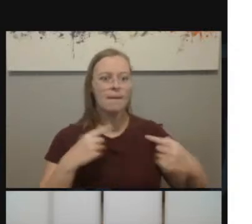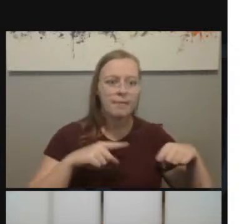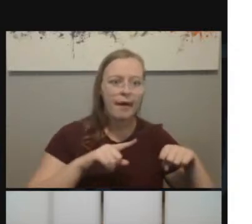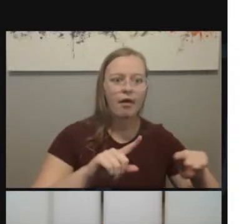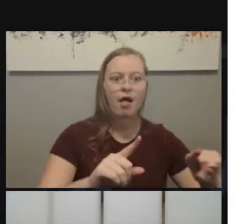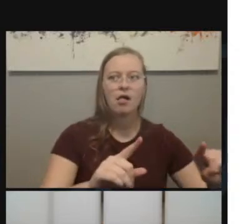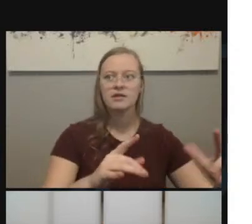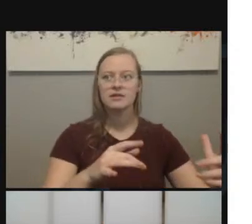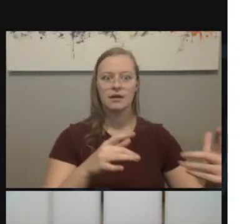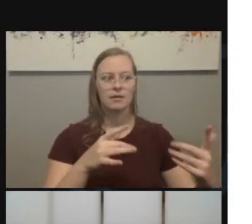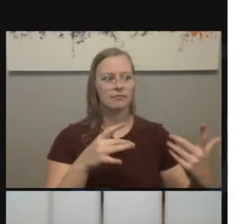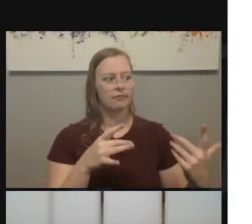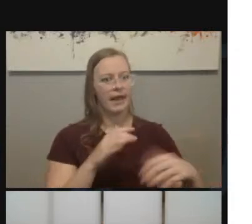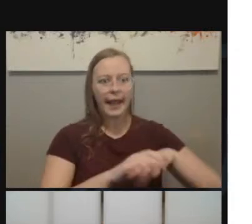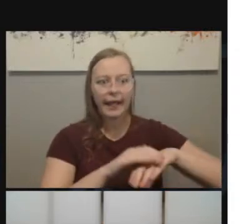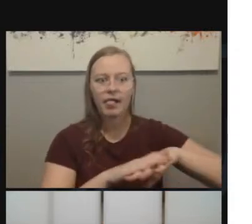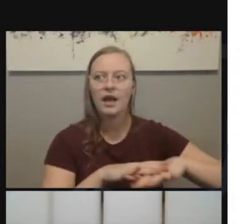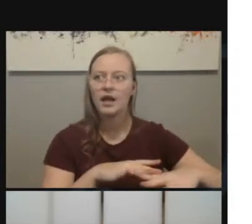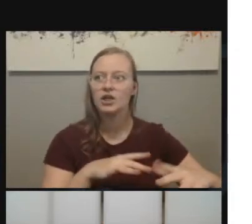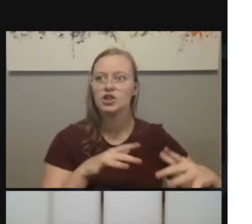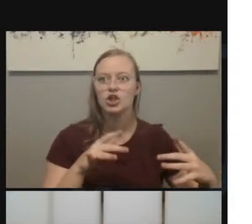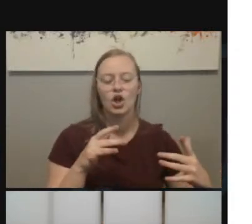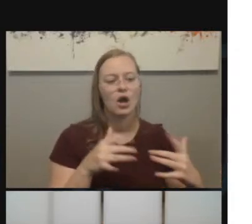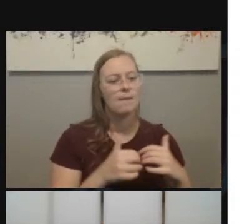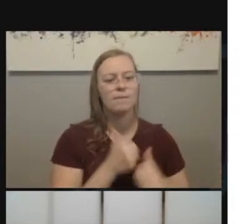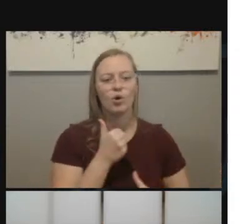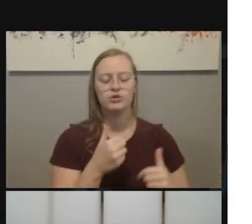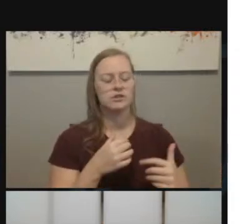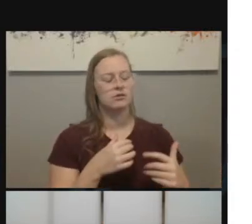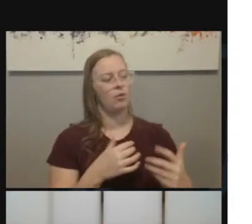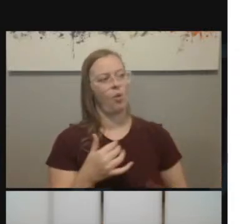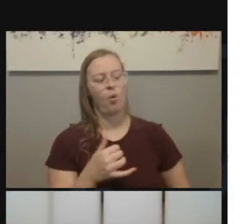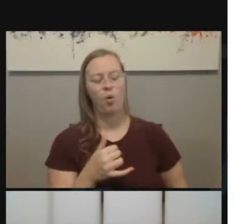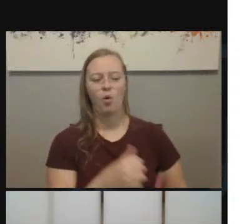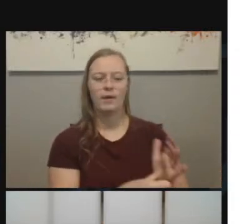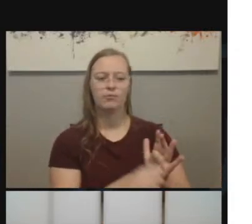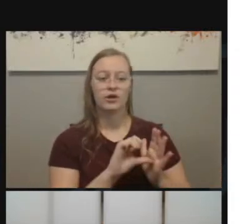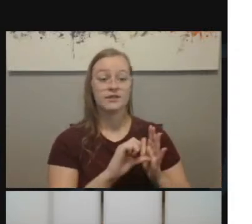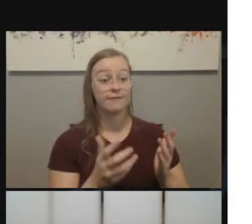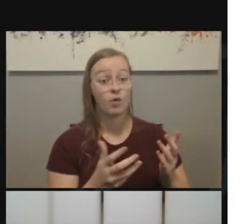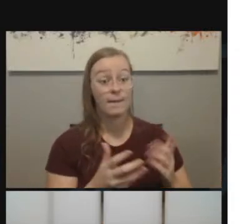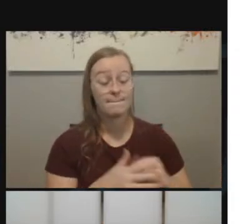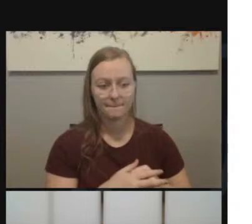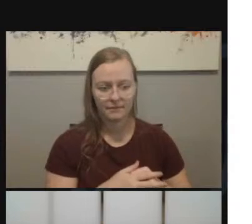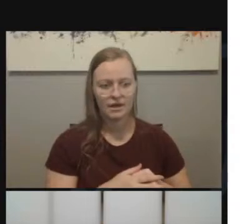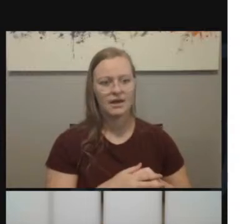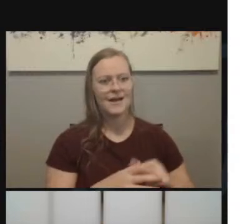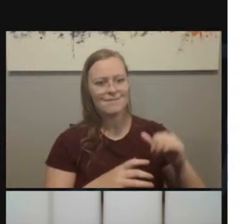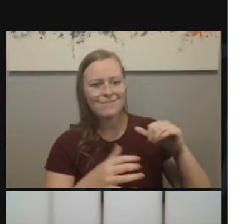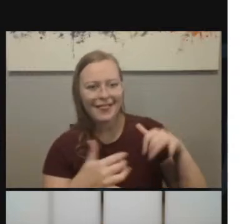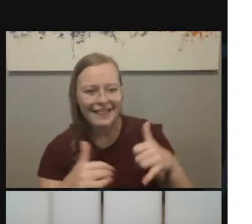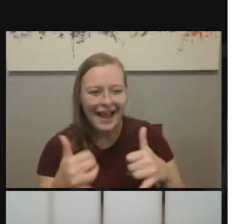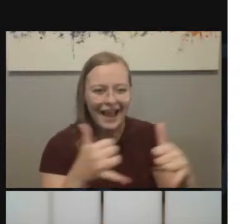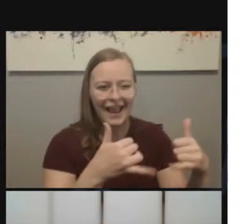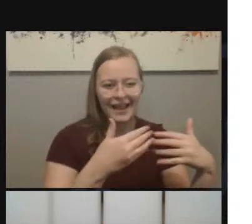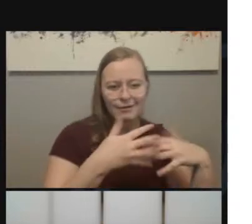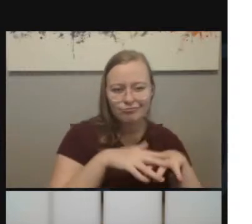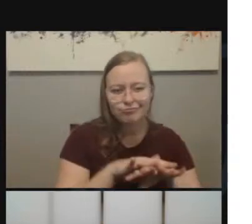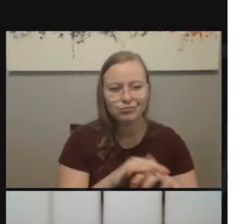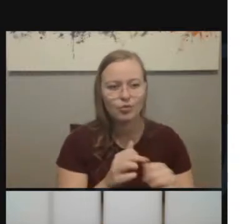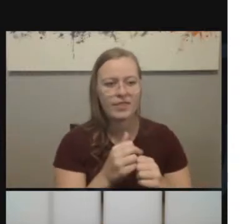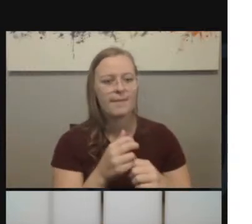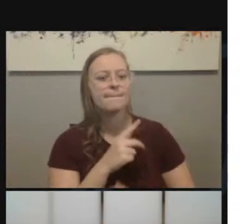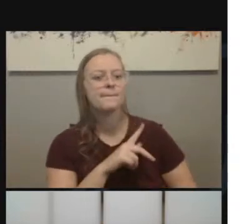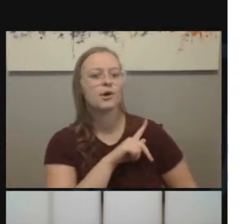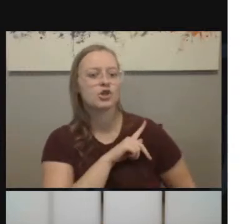parallelism. But what to me is most impressive is the play and the interplay of personal